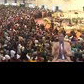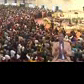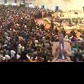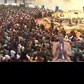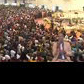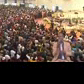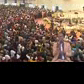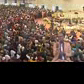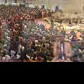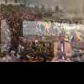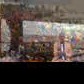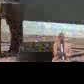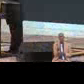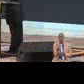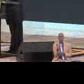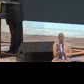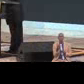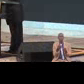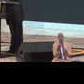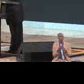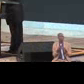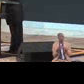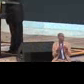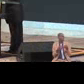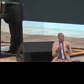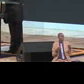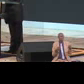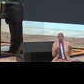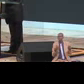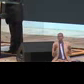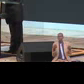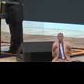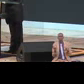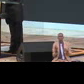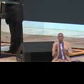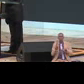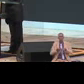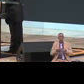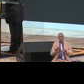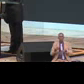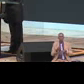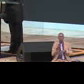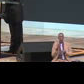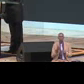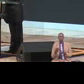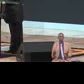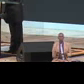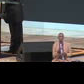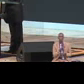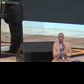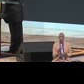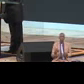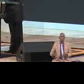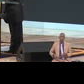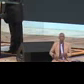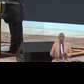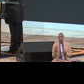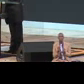Any curse coming from any direction upon anyone here,